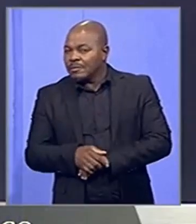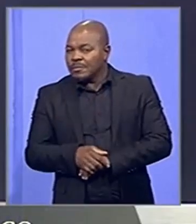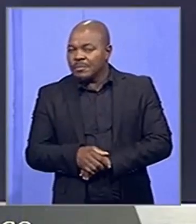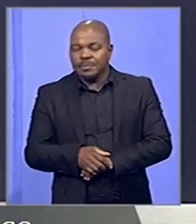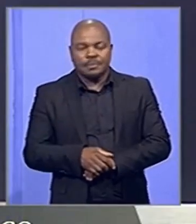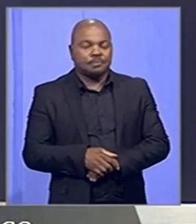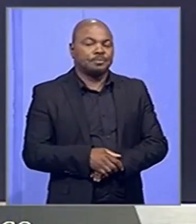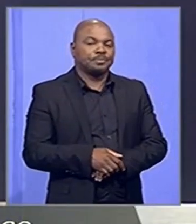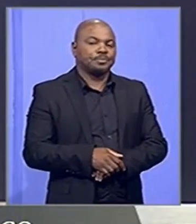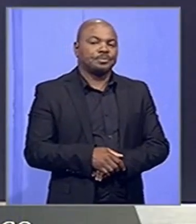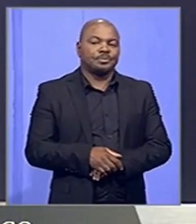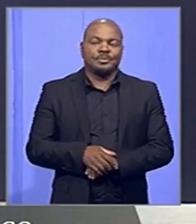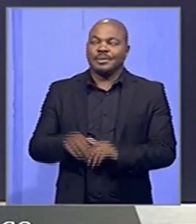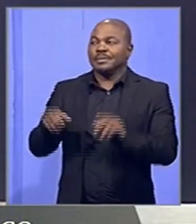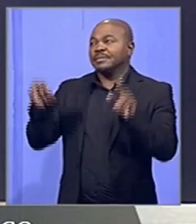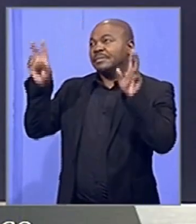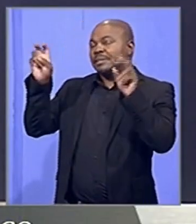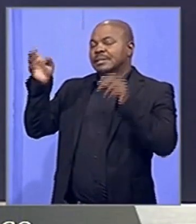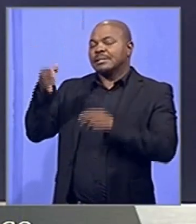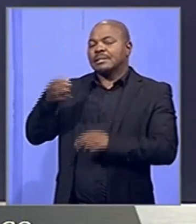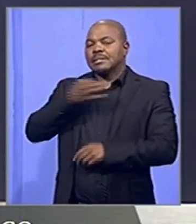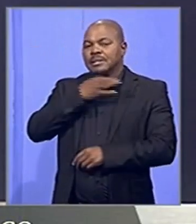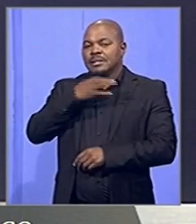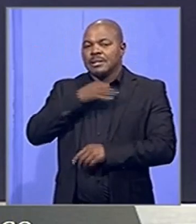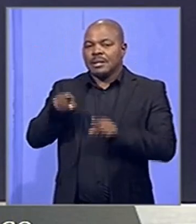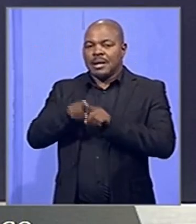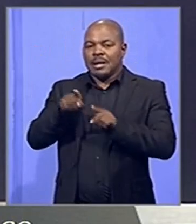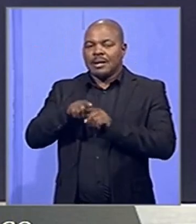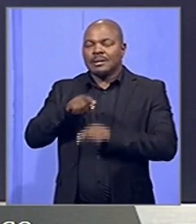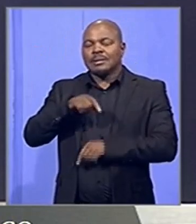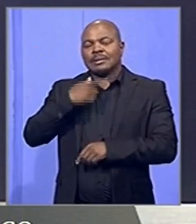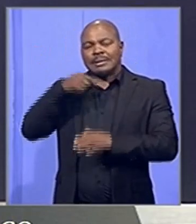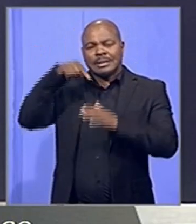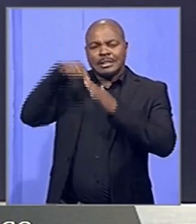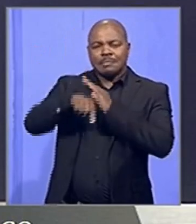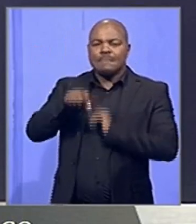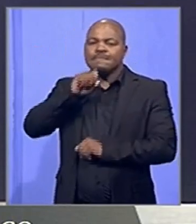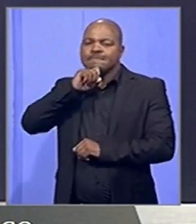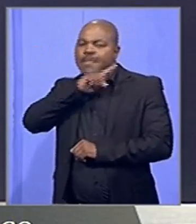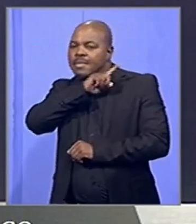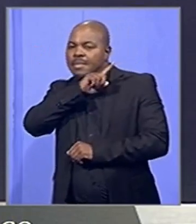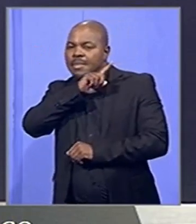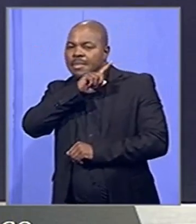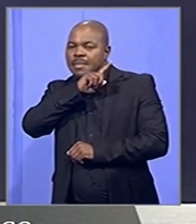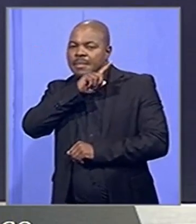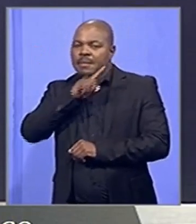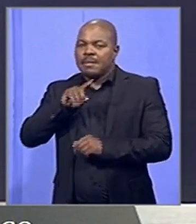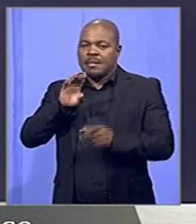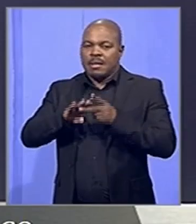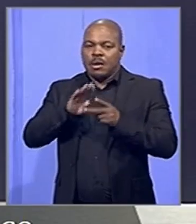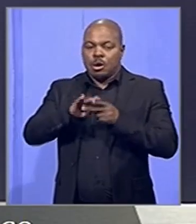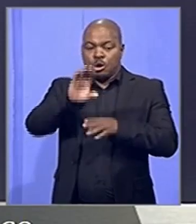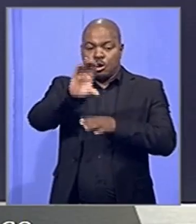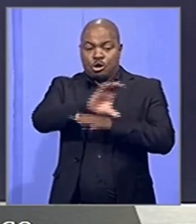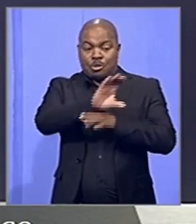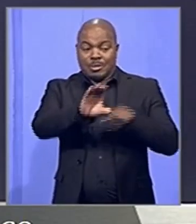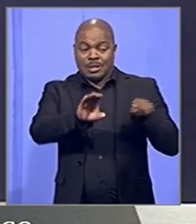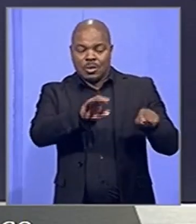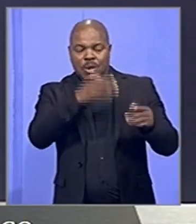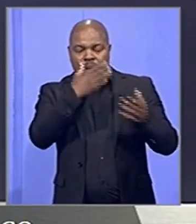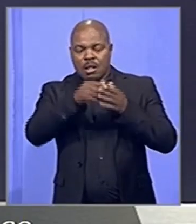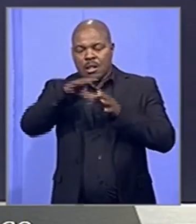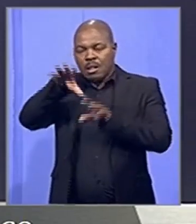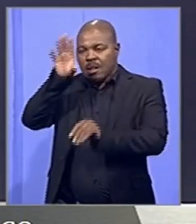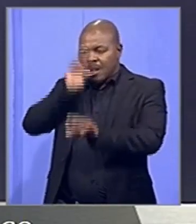hona le concept ka sekgowa ba bitsa deep fake whereby batho computer e kgona ho